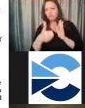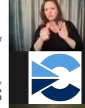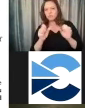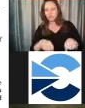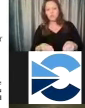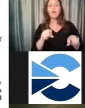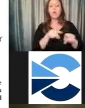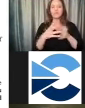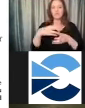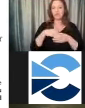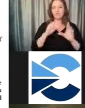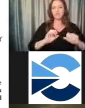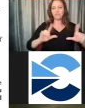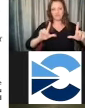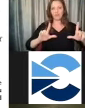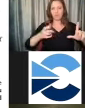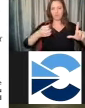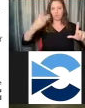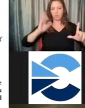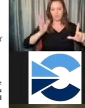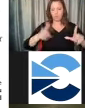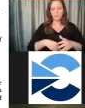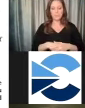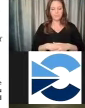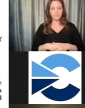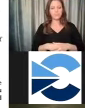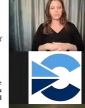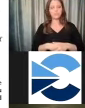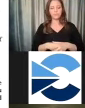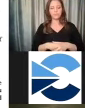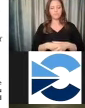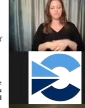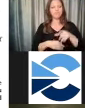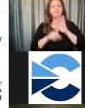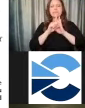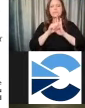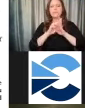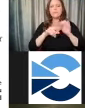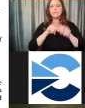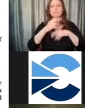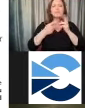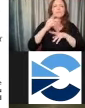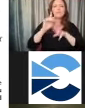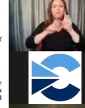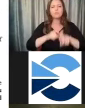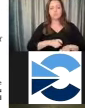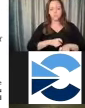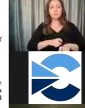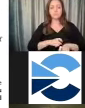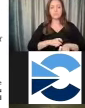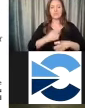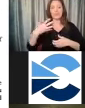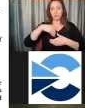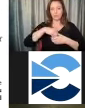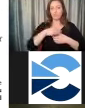this slideshow that will be posted as well. Here's some samples of the type of questions that are included